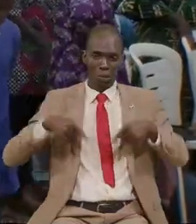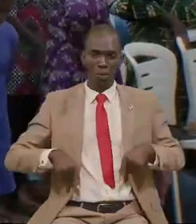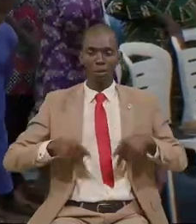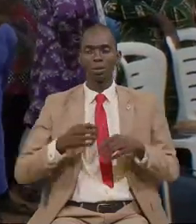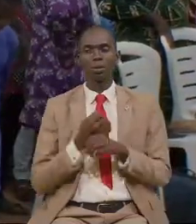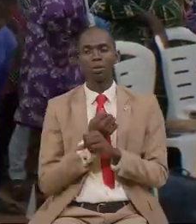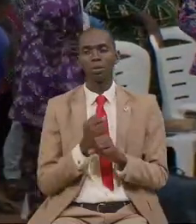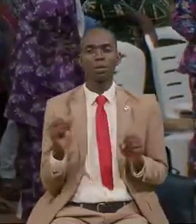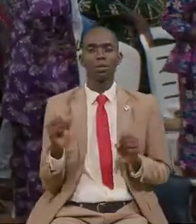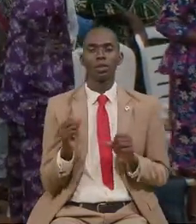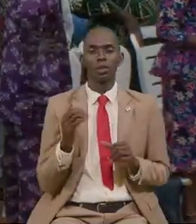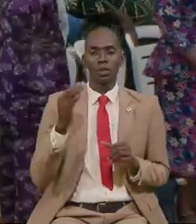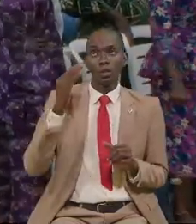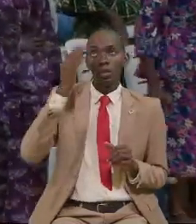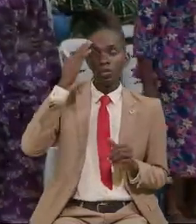Know him